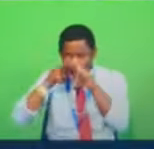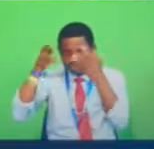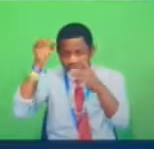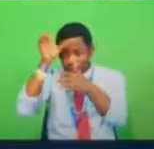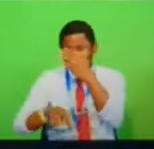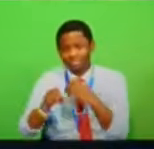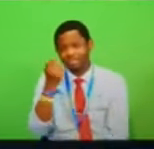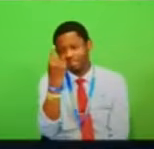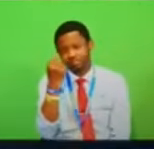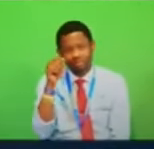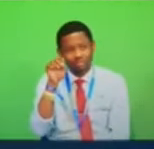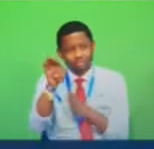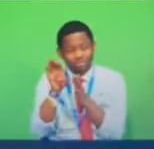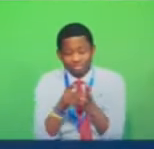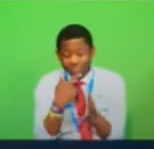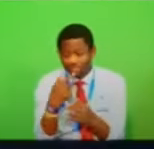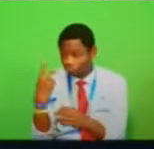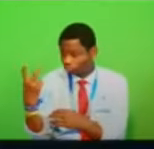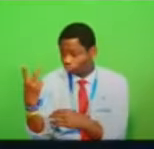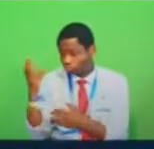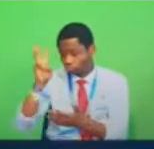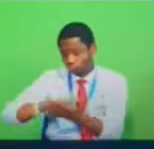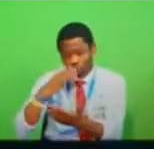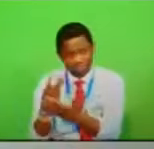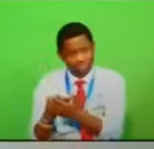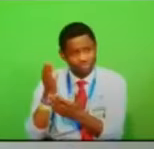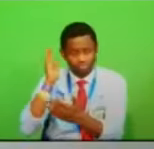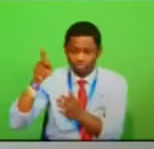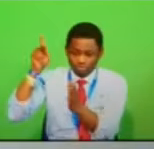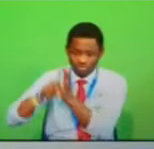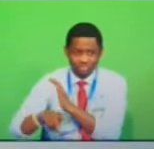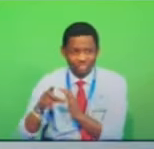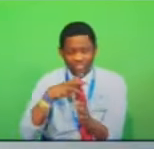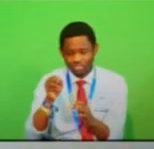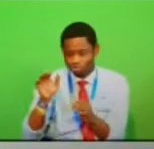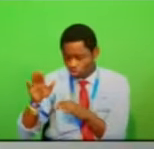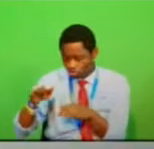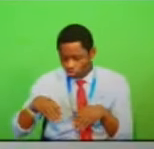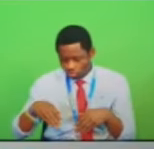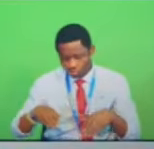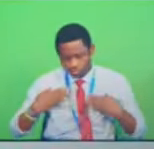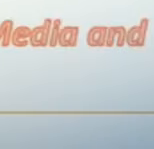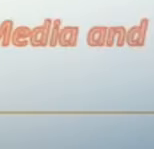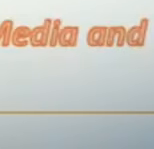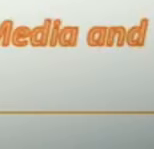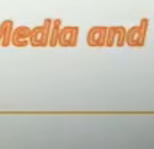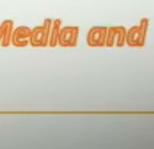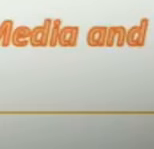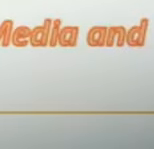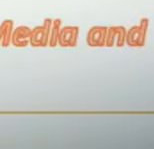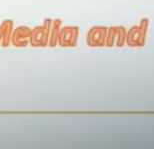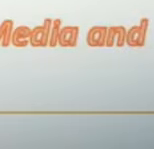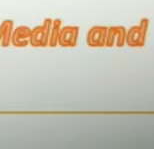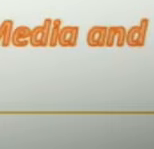the Bible says, two witnesses will be killed, and their bodies will be put on the streets of Jerusalem, and the